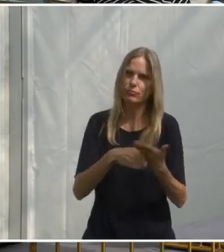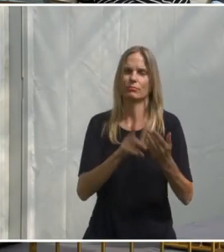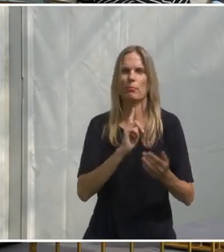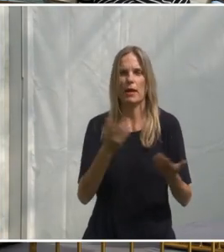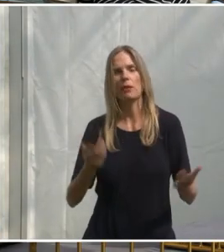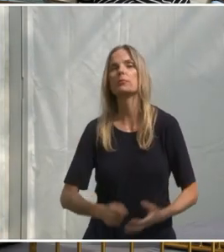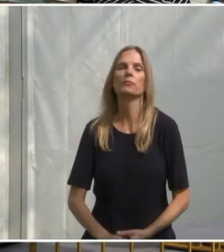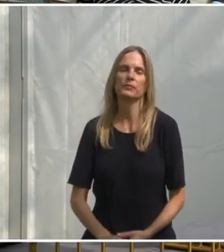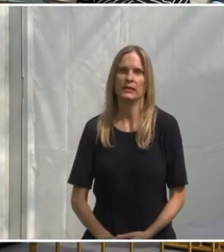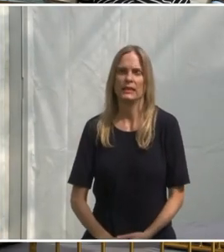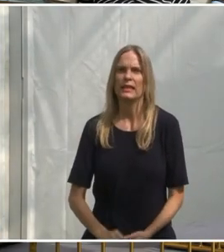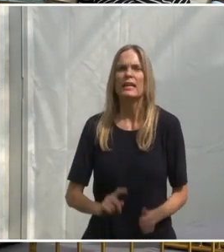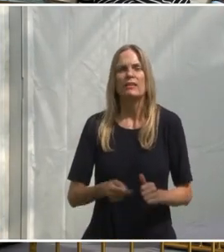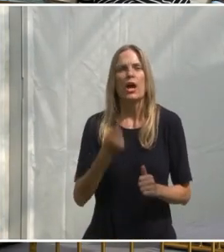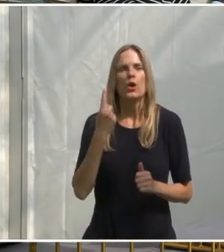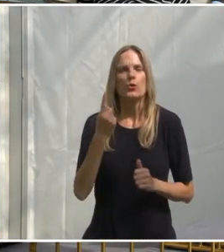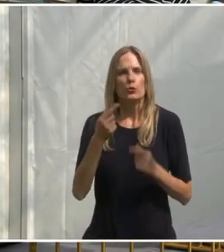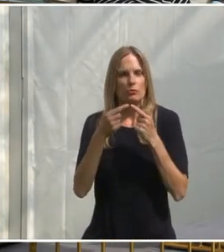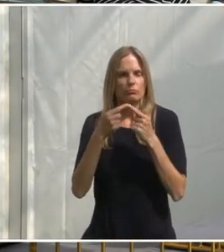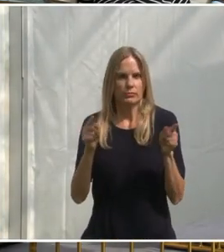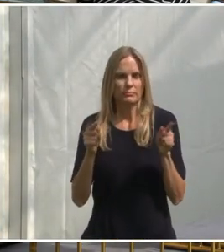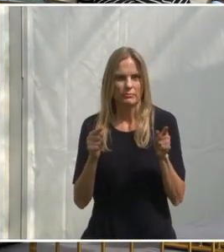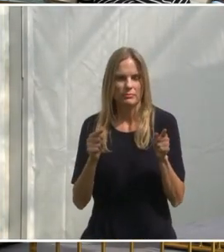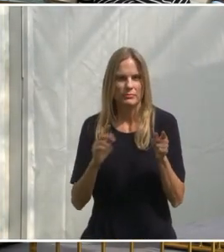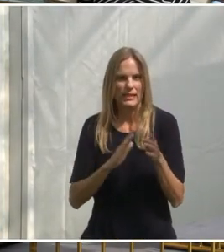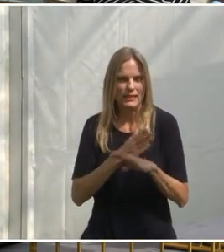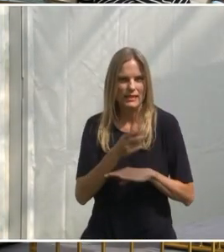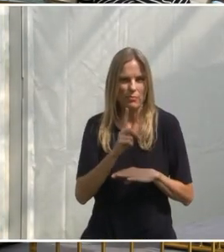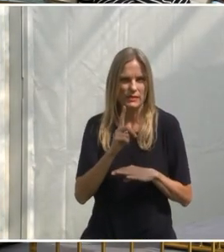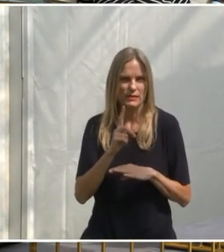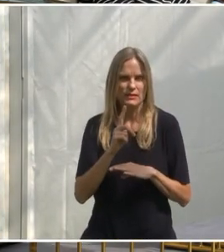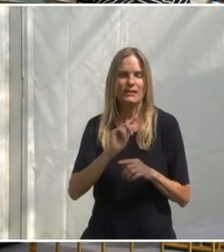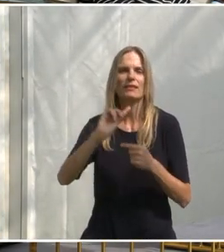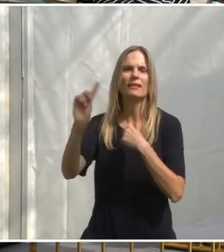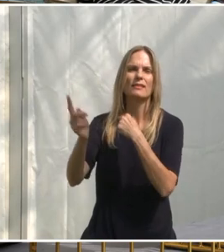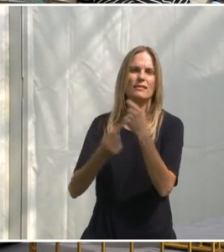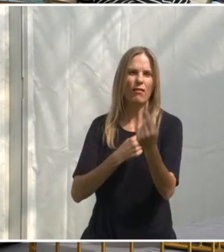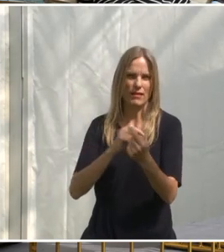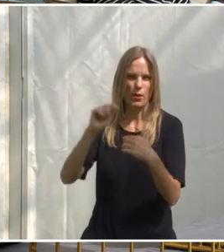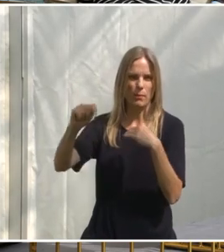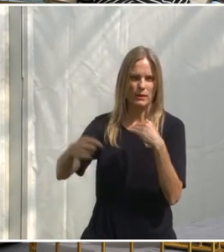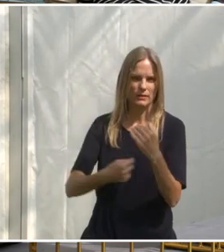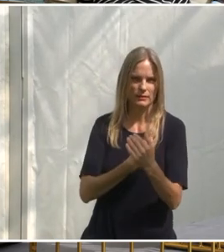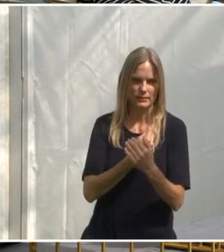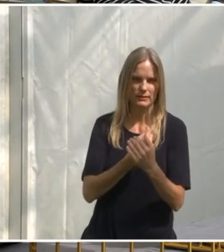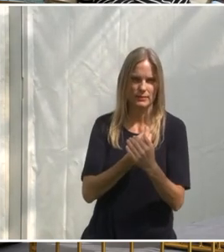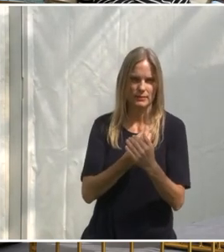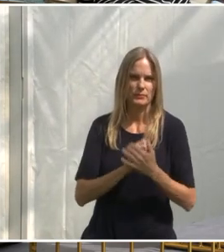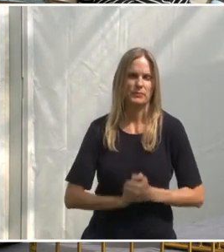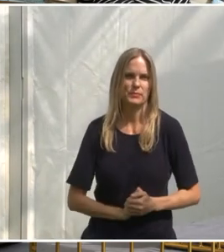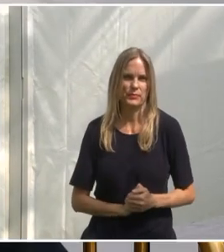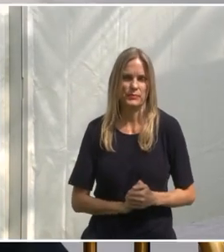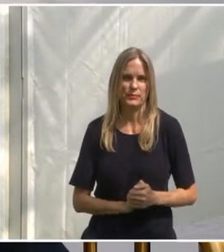and special aspect is the return migration from abroad to Estonia. And